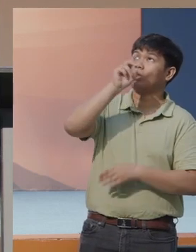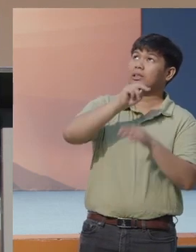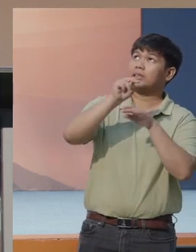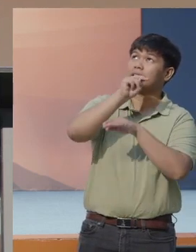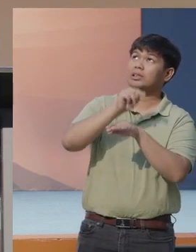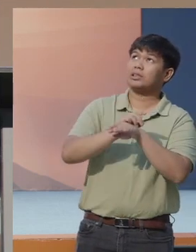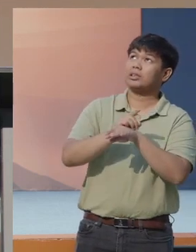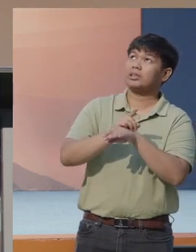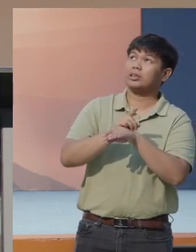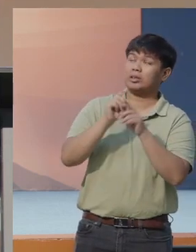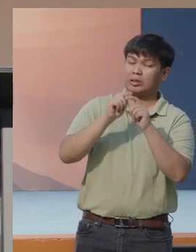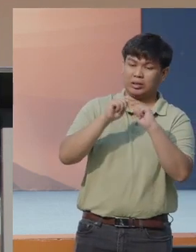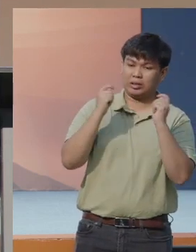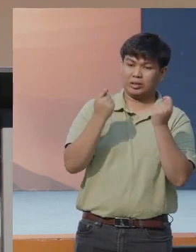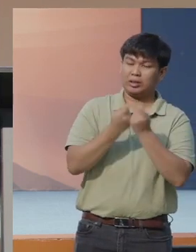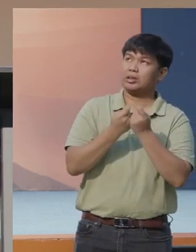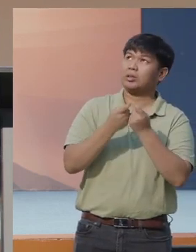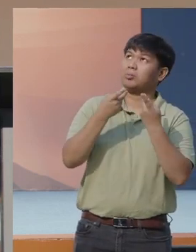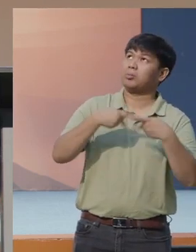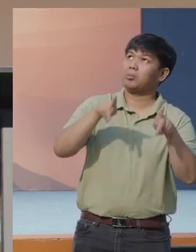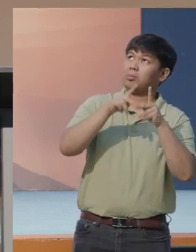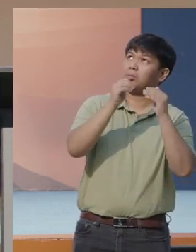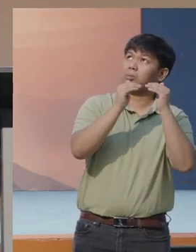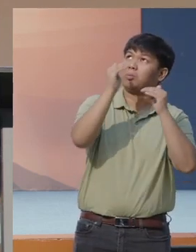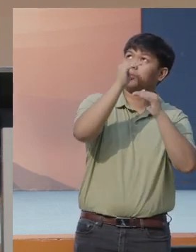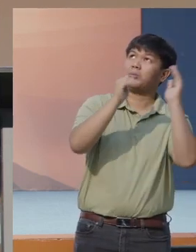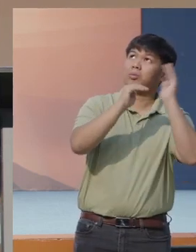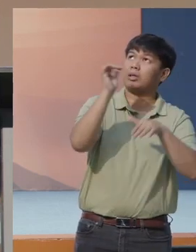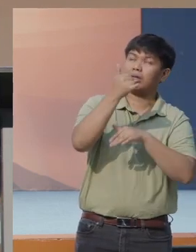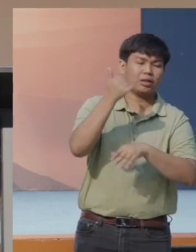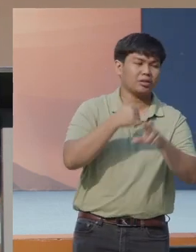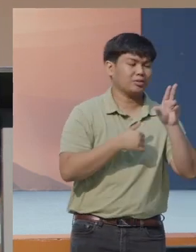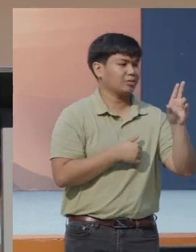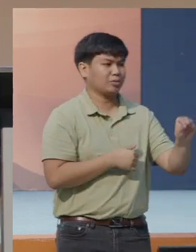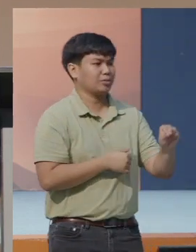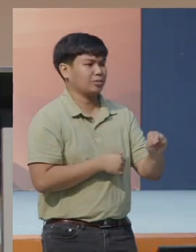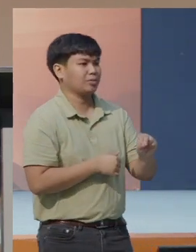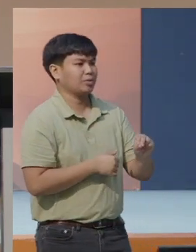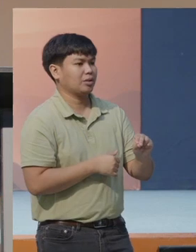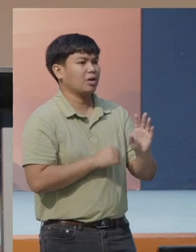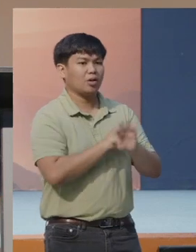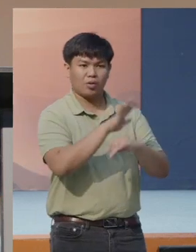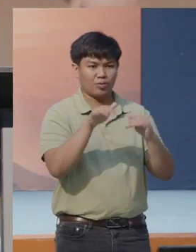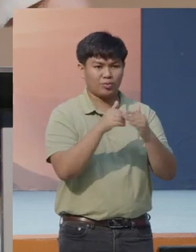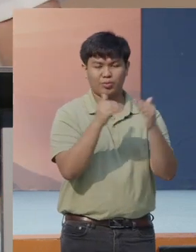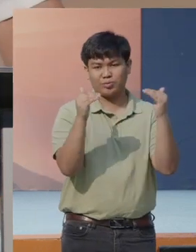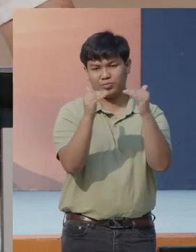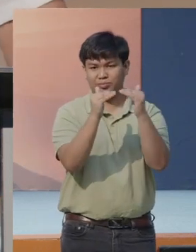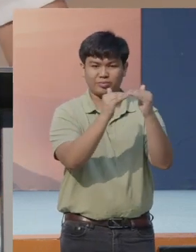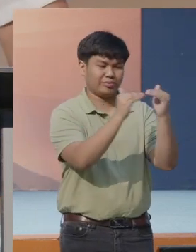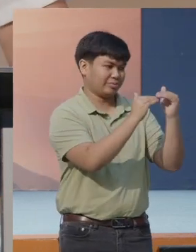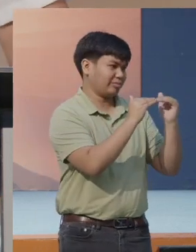nation, one tribe is more precious than the other. Wag ganon, Christian, wag ganon.